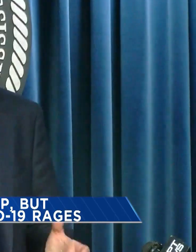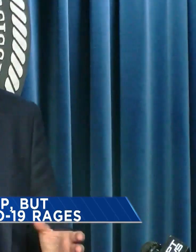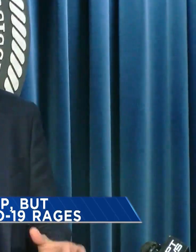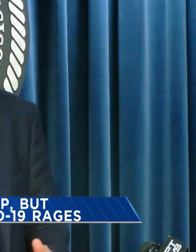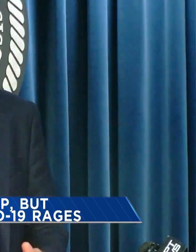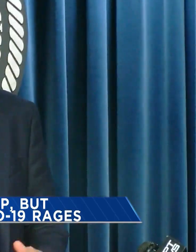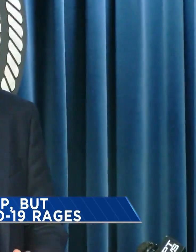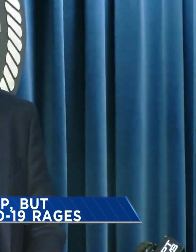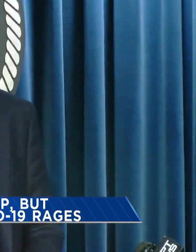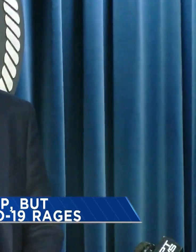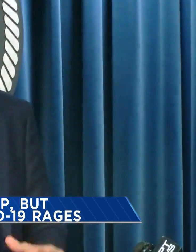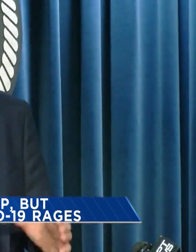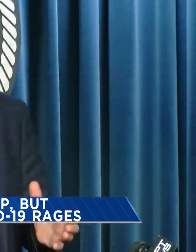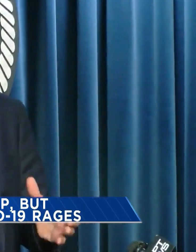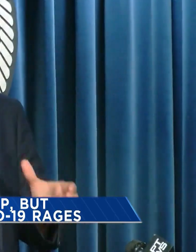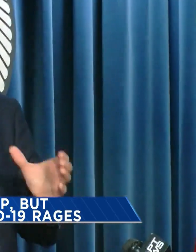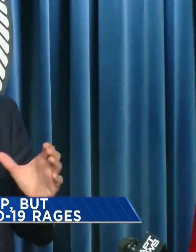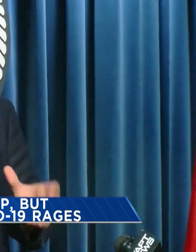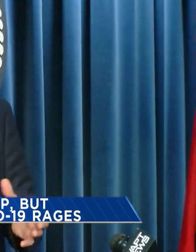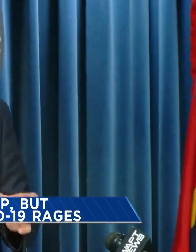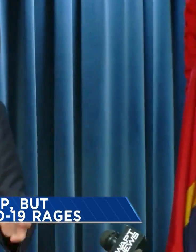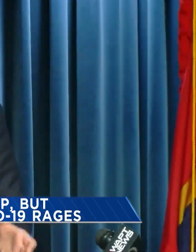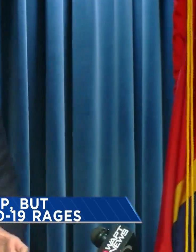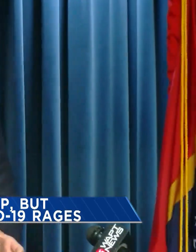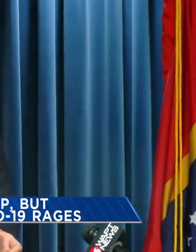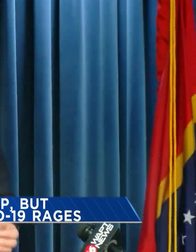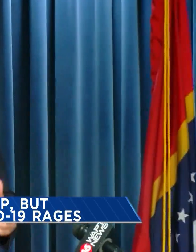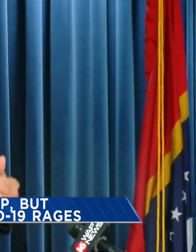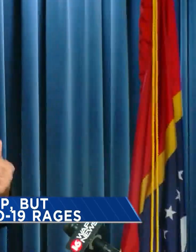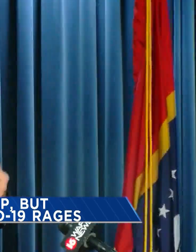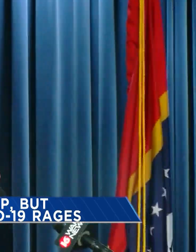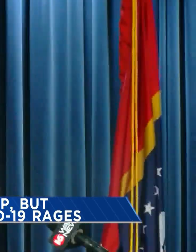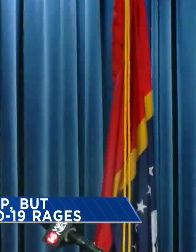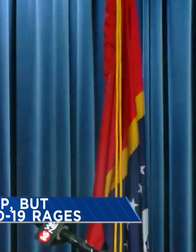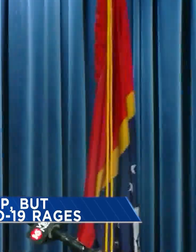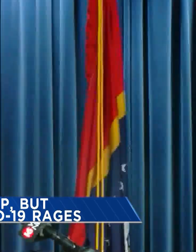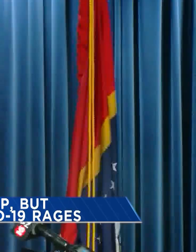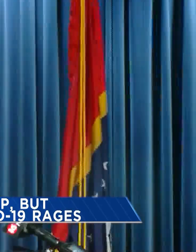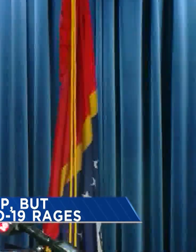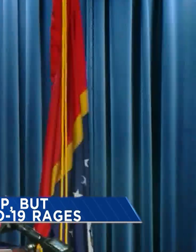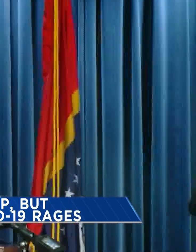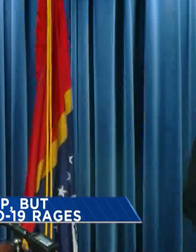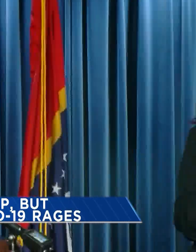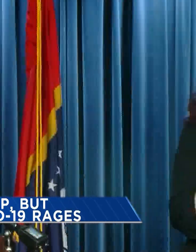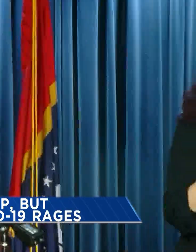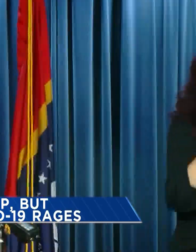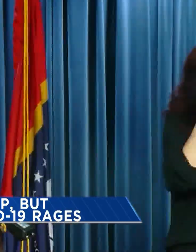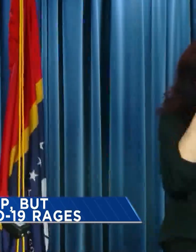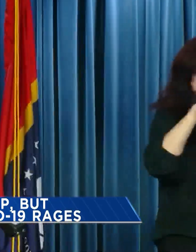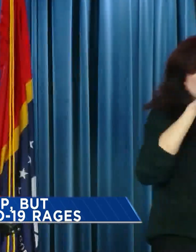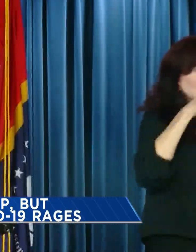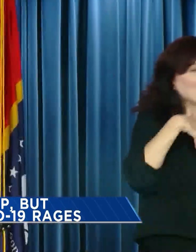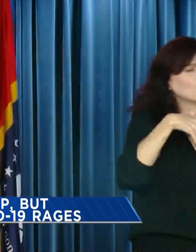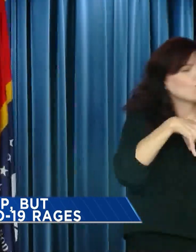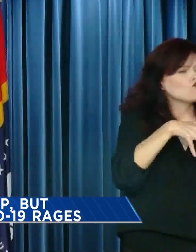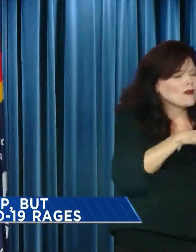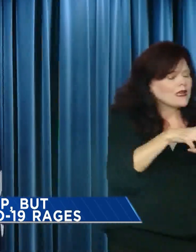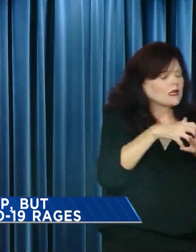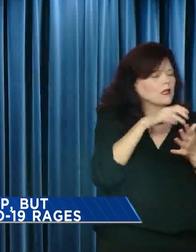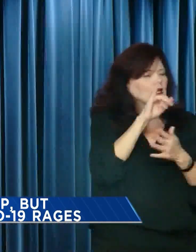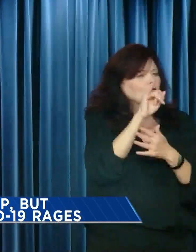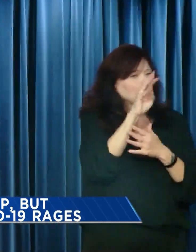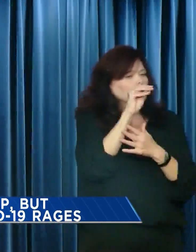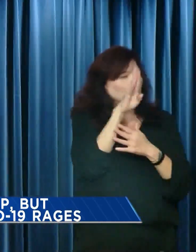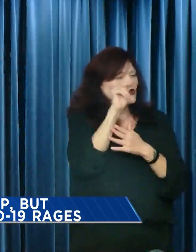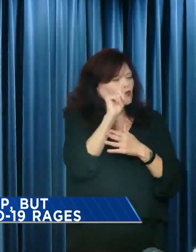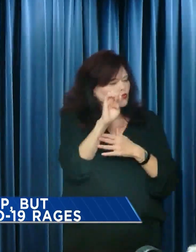booster recommendation. This is only for people who have clear, weakened immune systems. Expect to see more information going forward, but we really